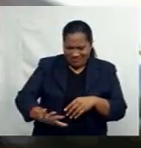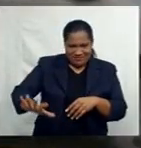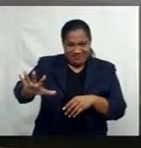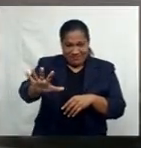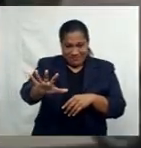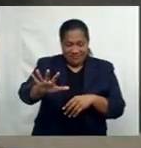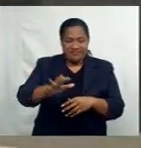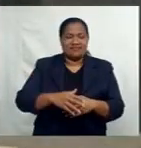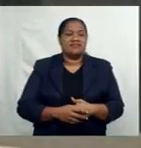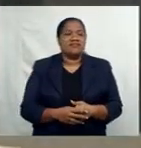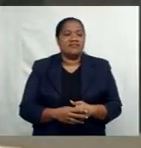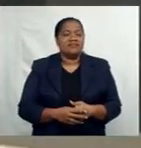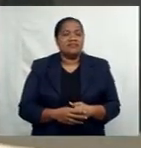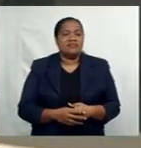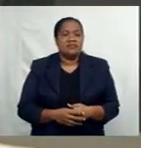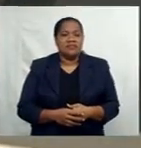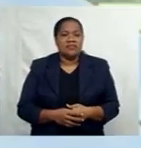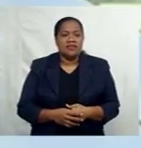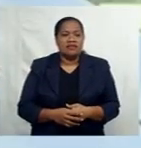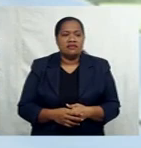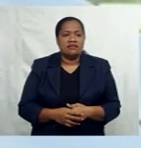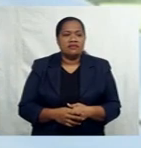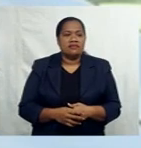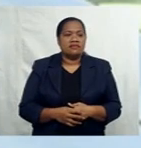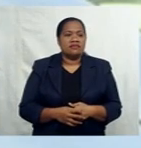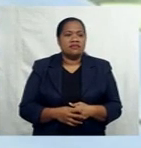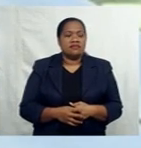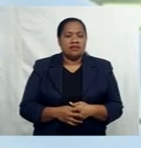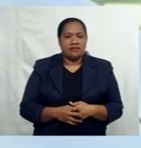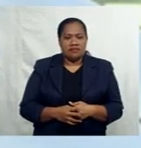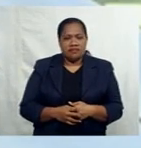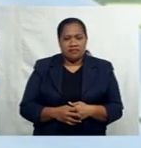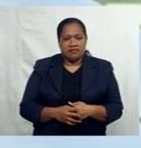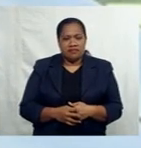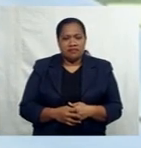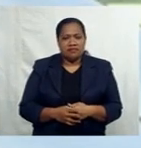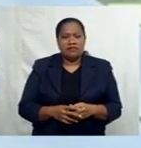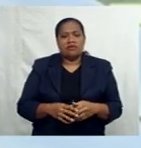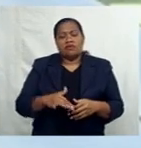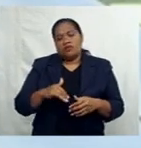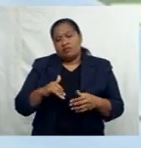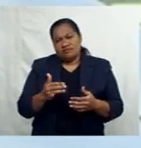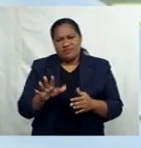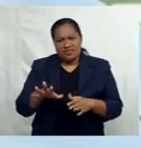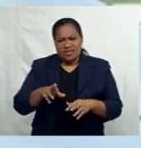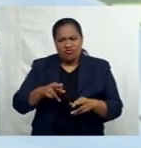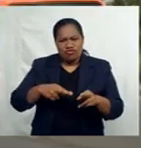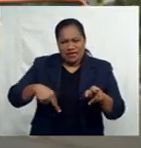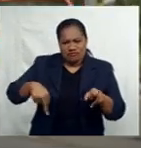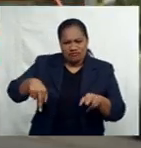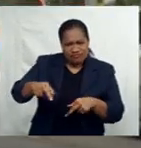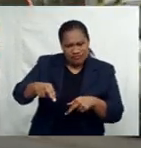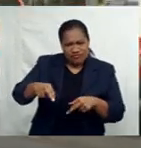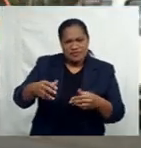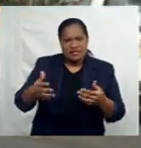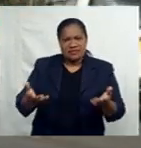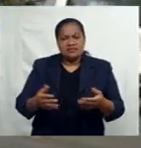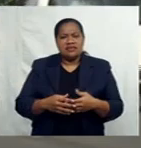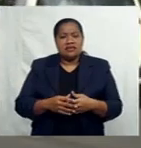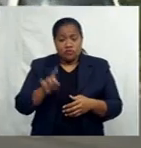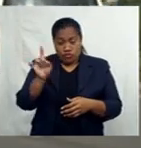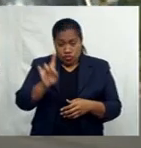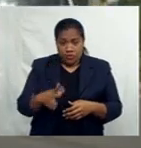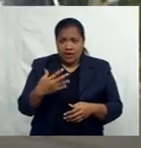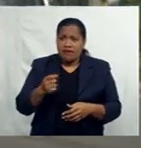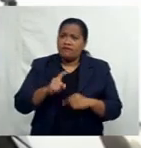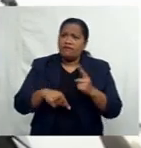areas of operation on a first-in, first-out basis, or rotational basis as we call it. To date, we have about